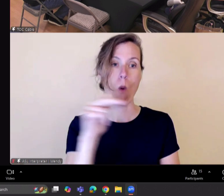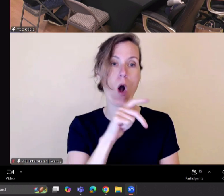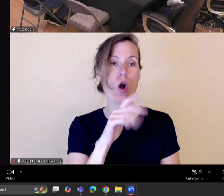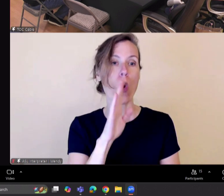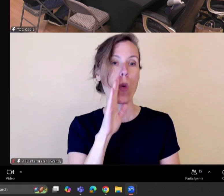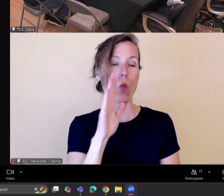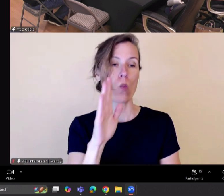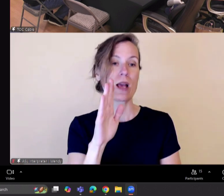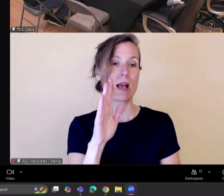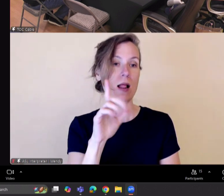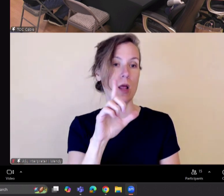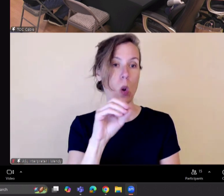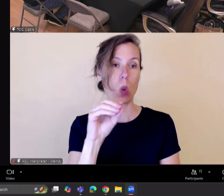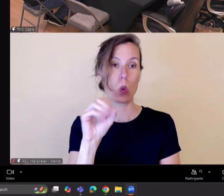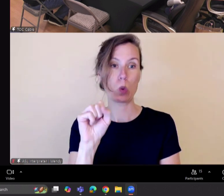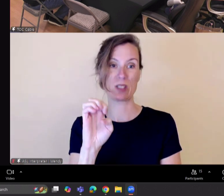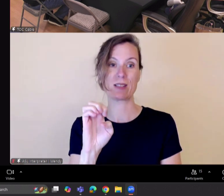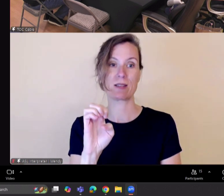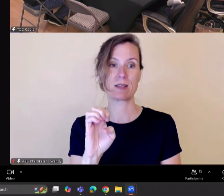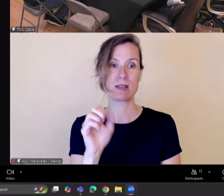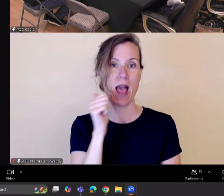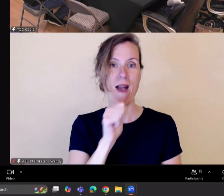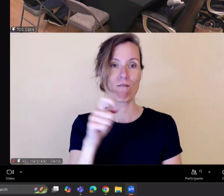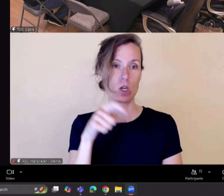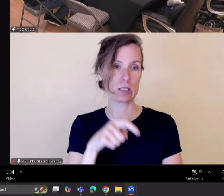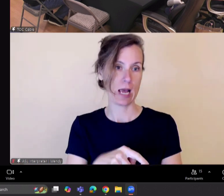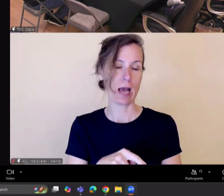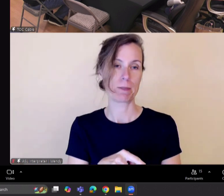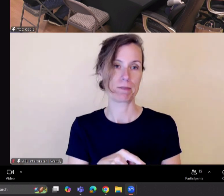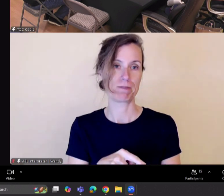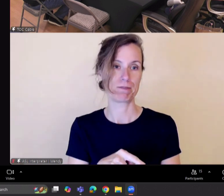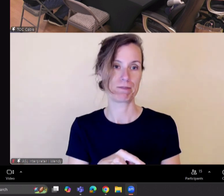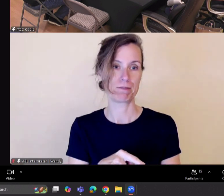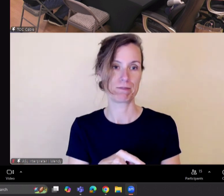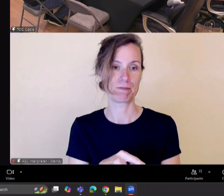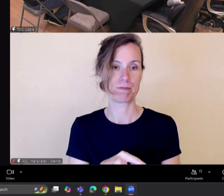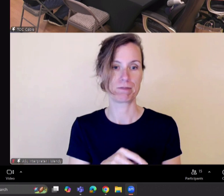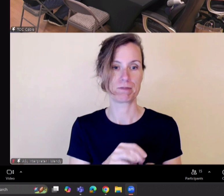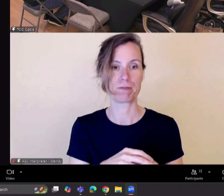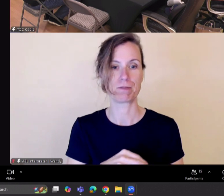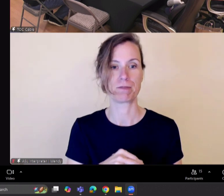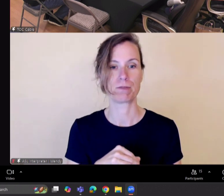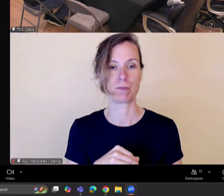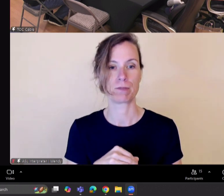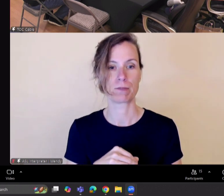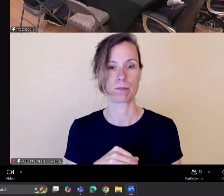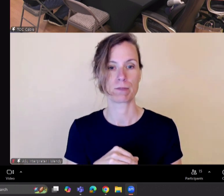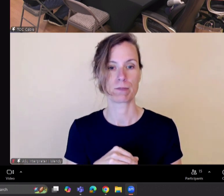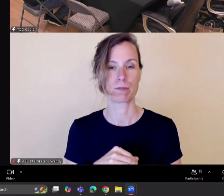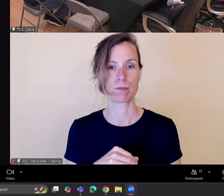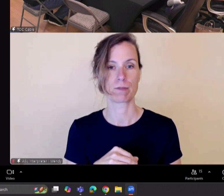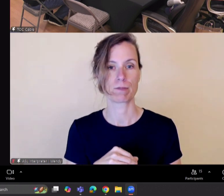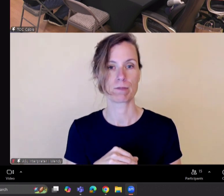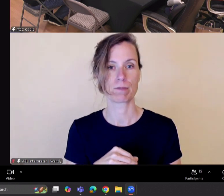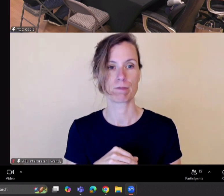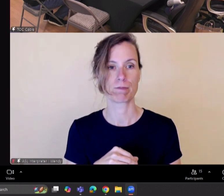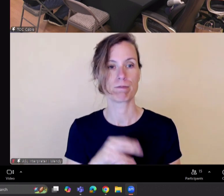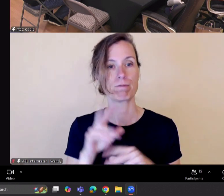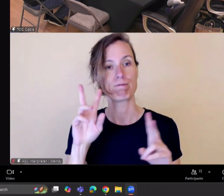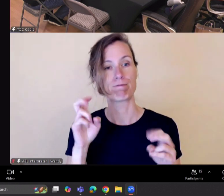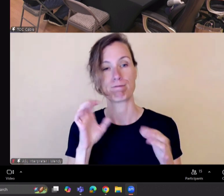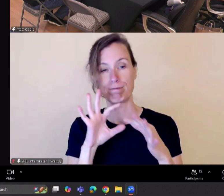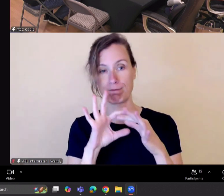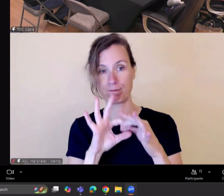it relates to the idea that, and I'm just going to put the cards on the table, I've heard it